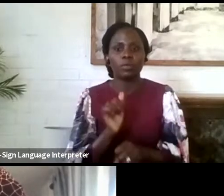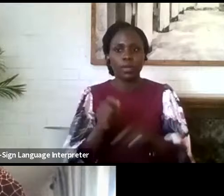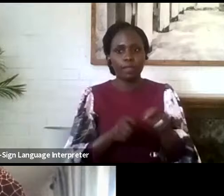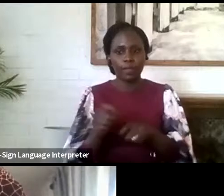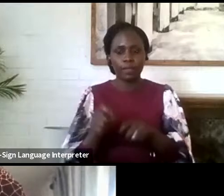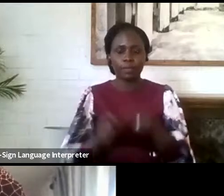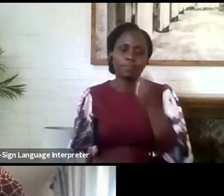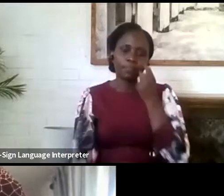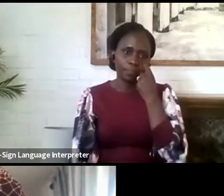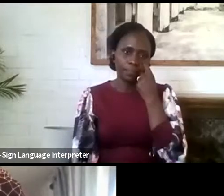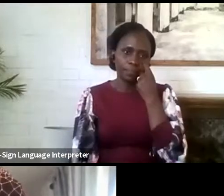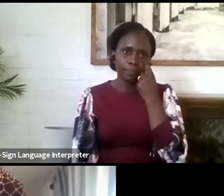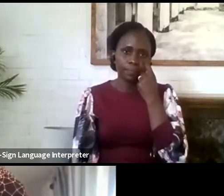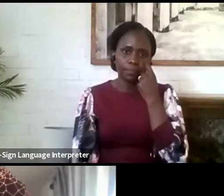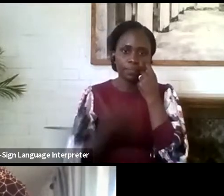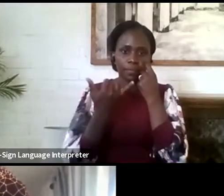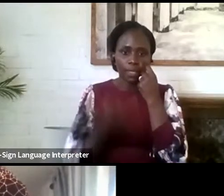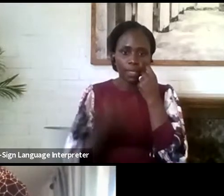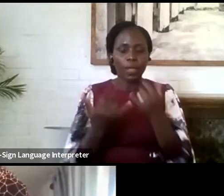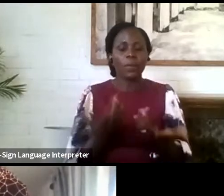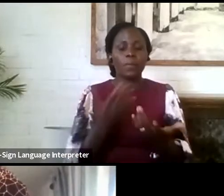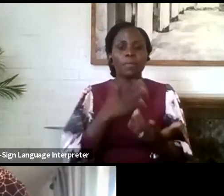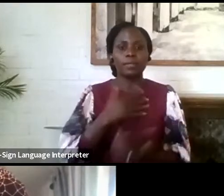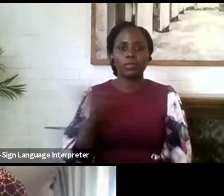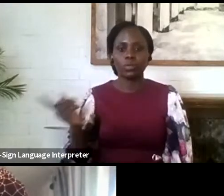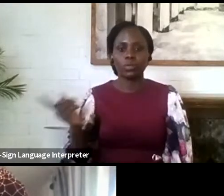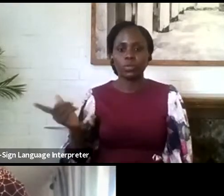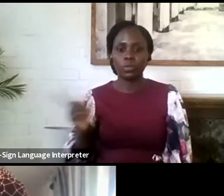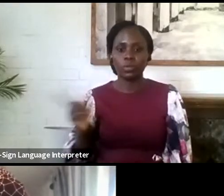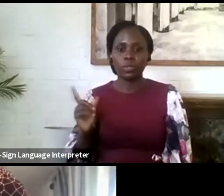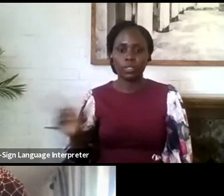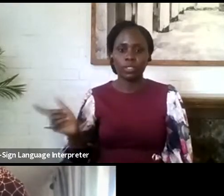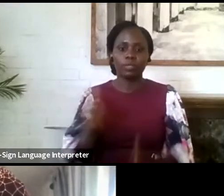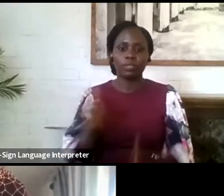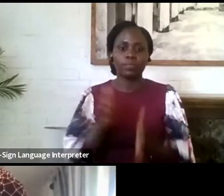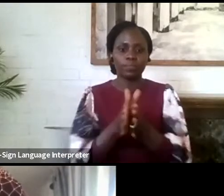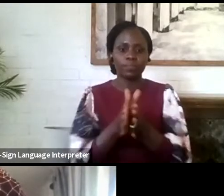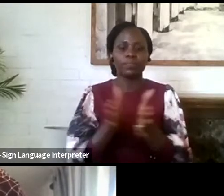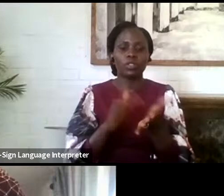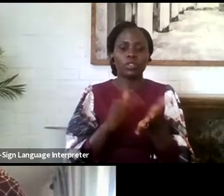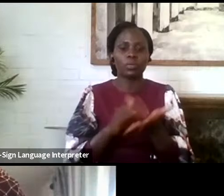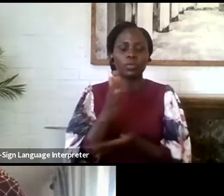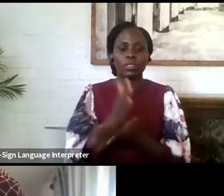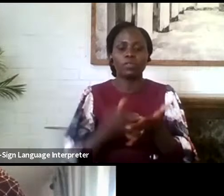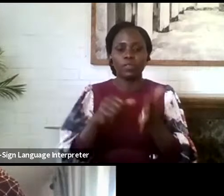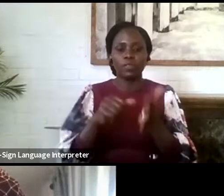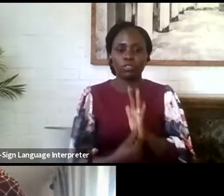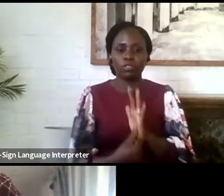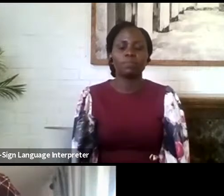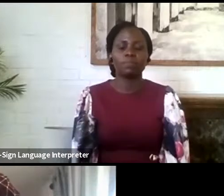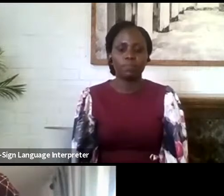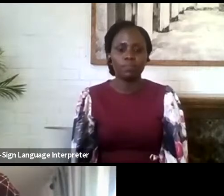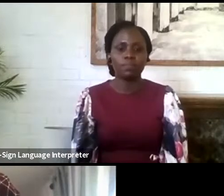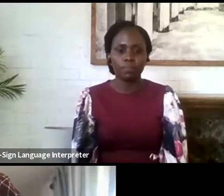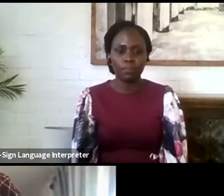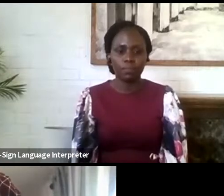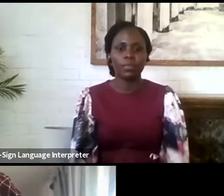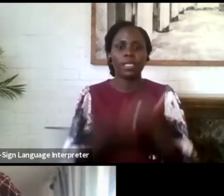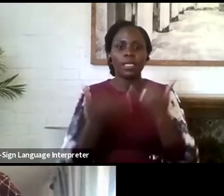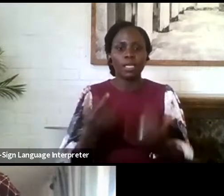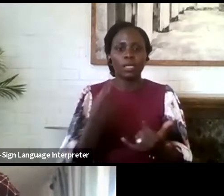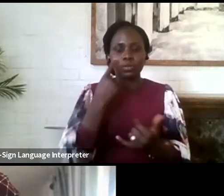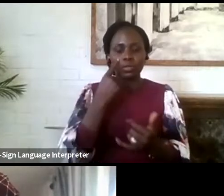again, my colleague is going to touch more on some of these issues. Having looked at the potential, how to mitigate the risk and how